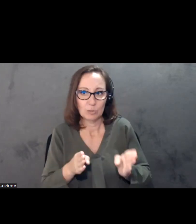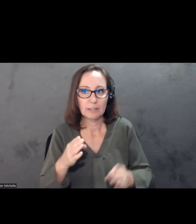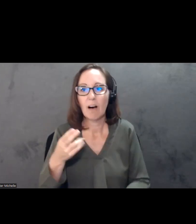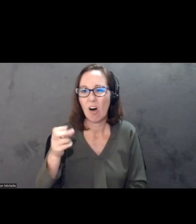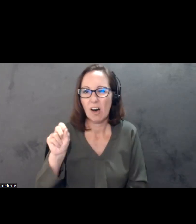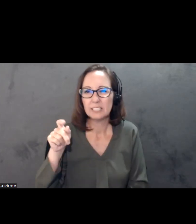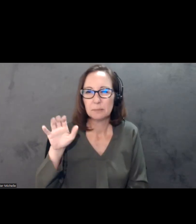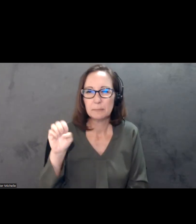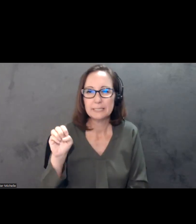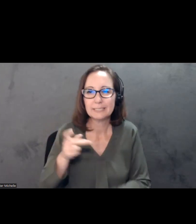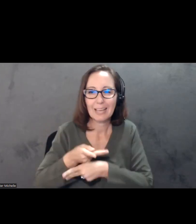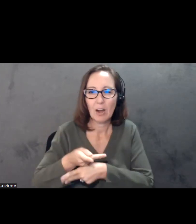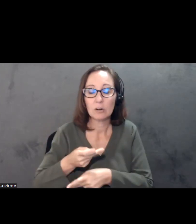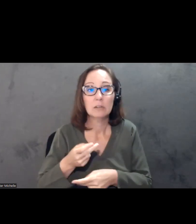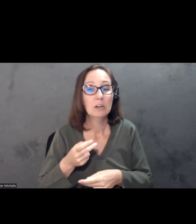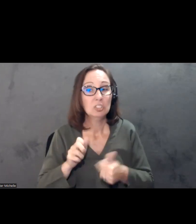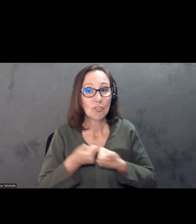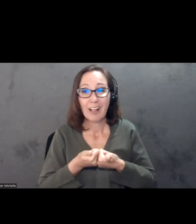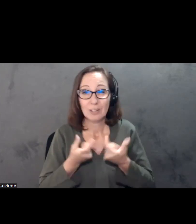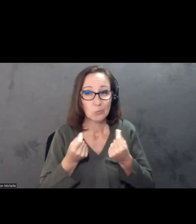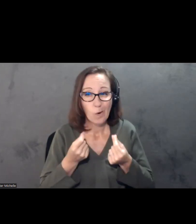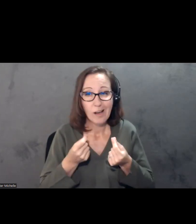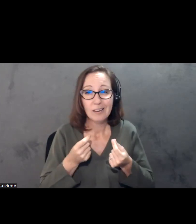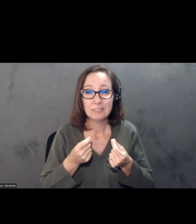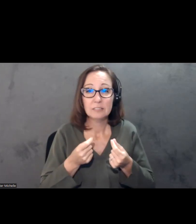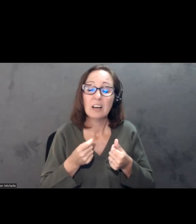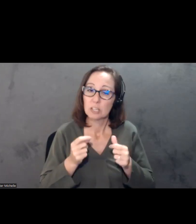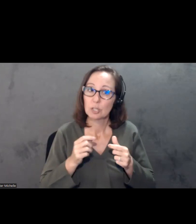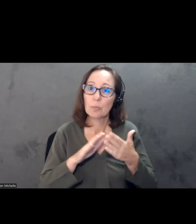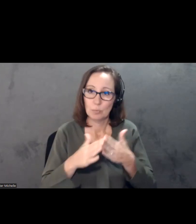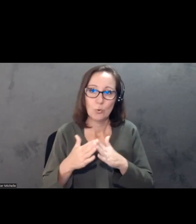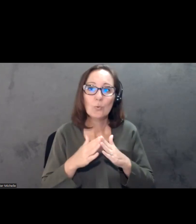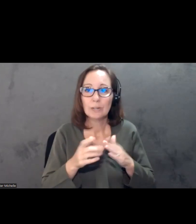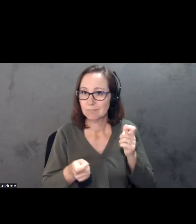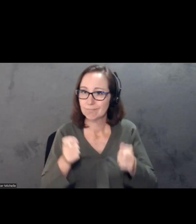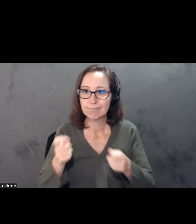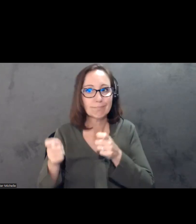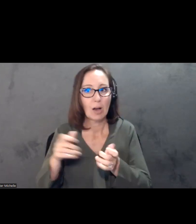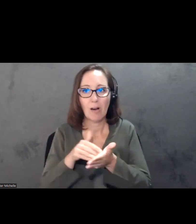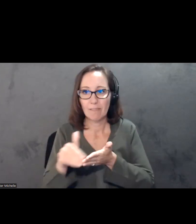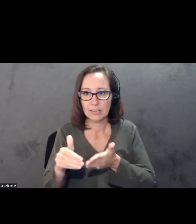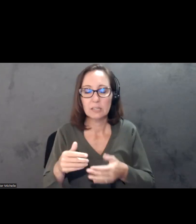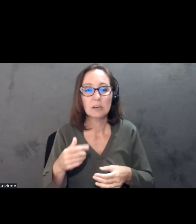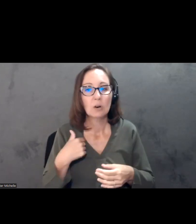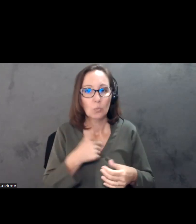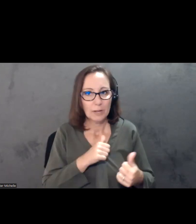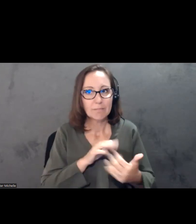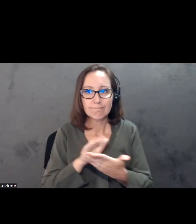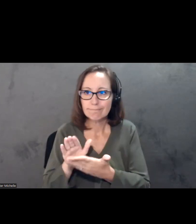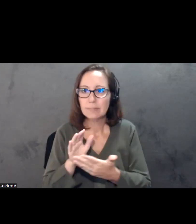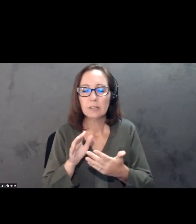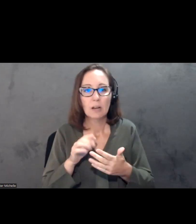our challenge is that our community changes often. And we ran across the first